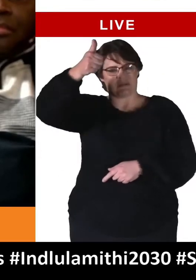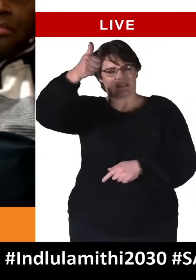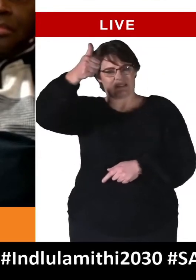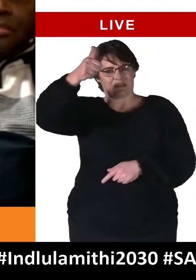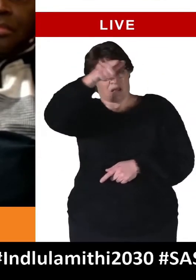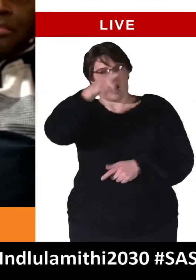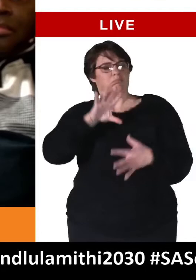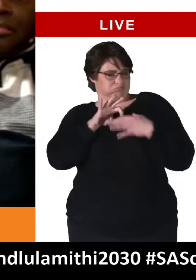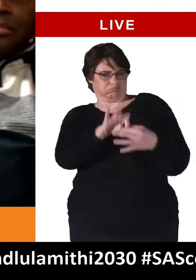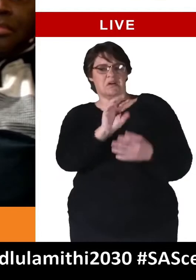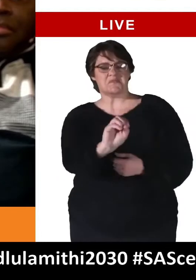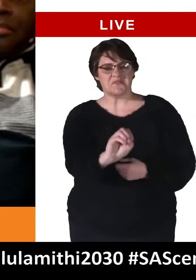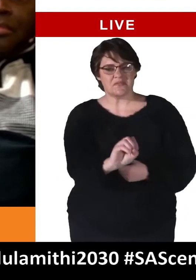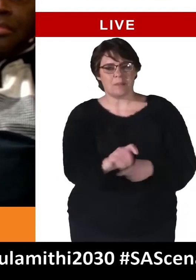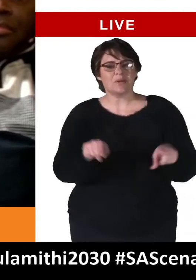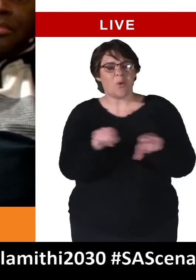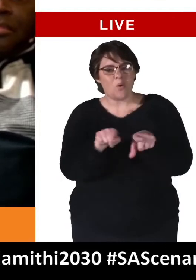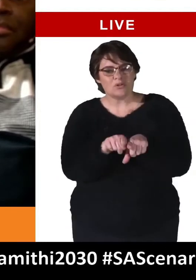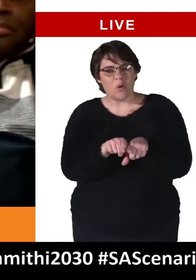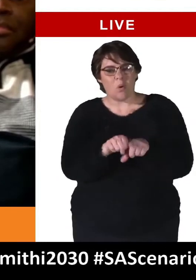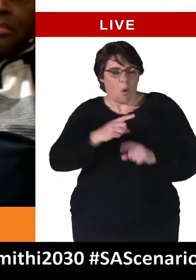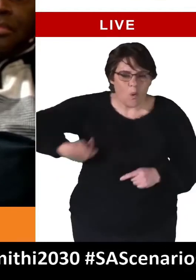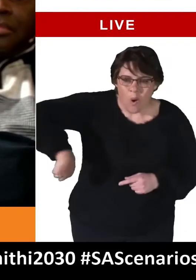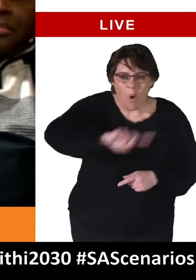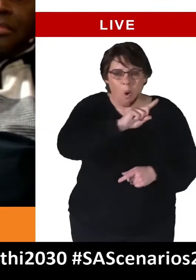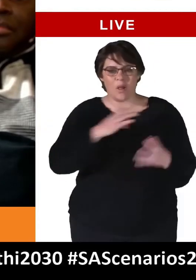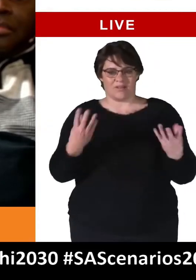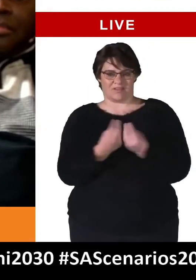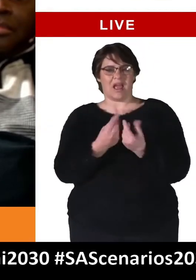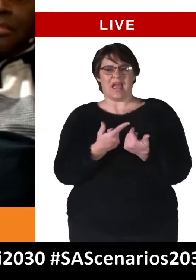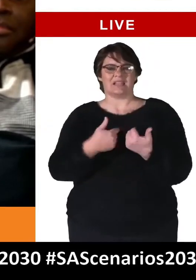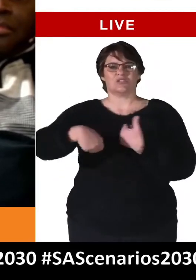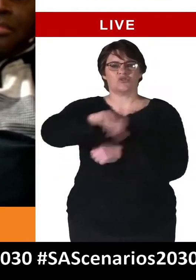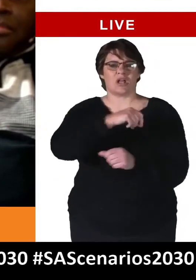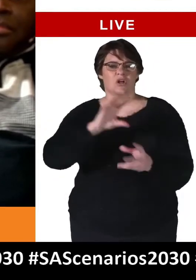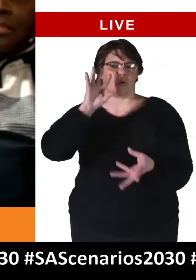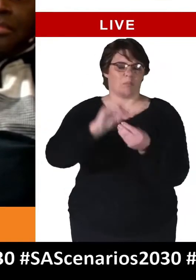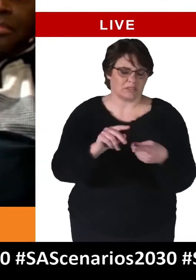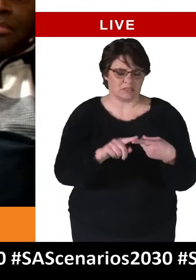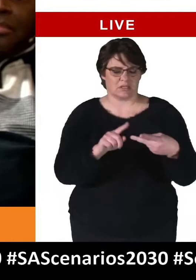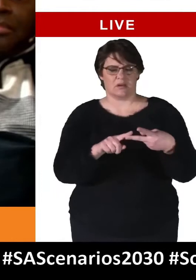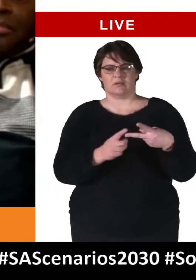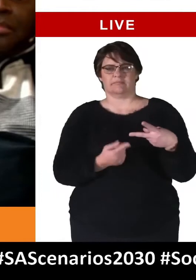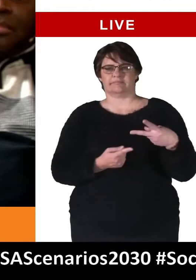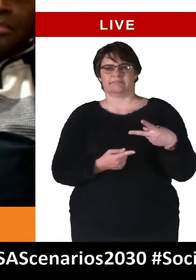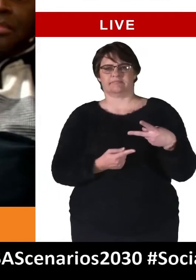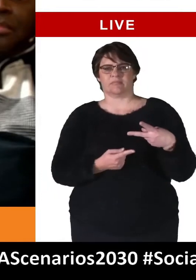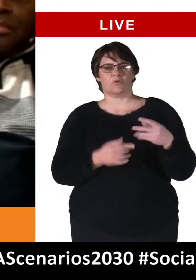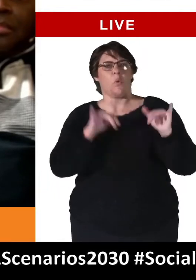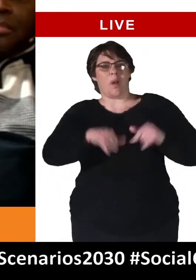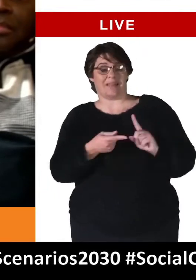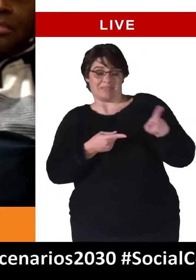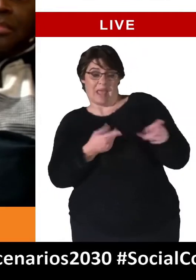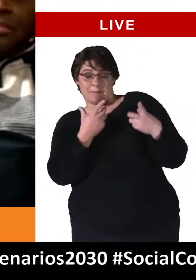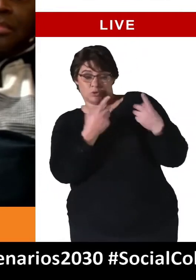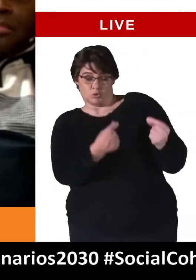spoken with. But it is a collective commitment. It's about social compacting and not about waiting for one part of